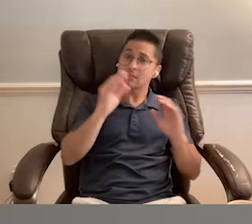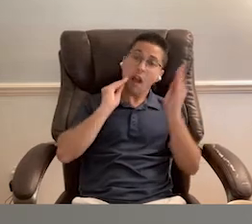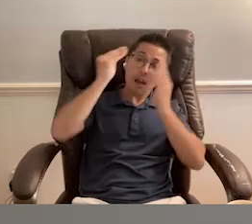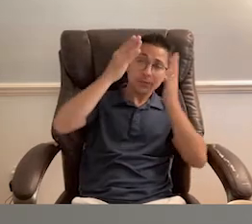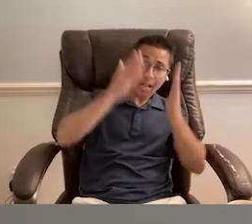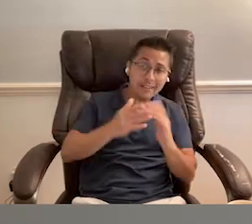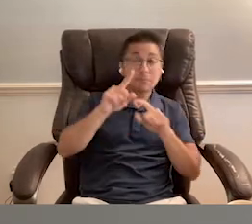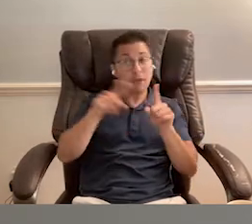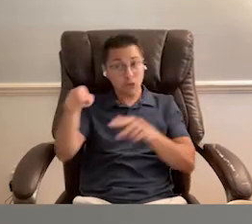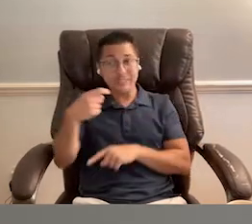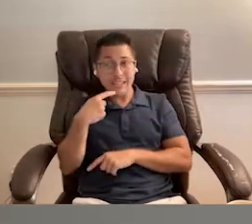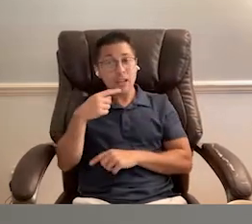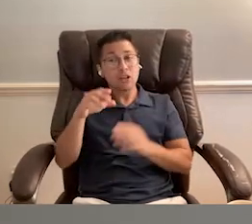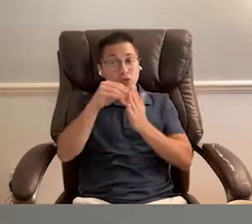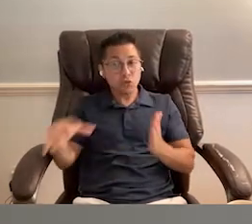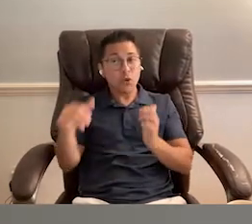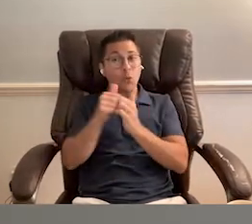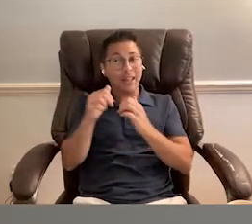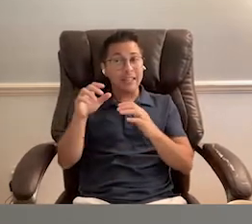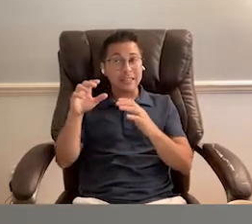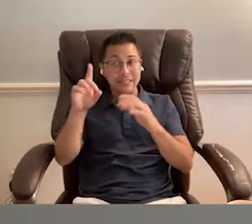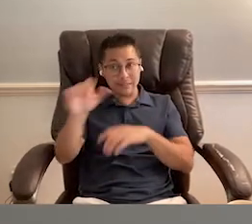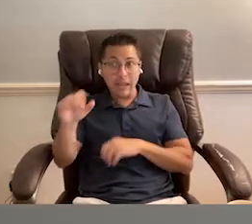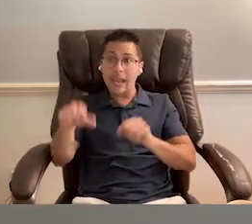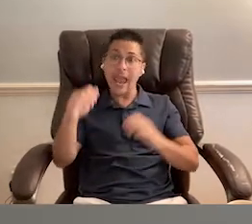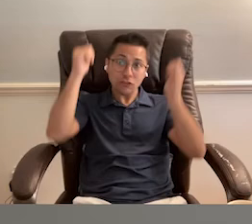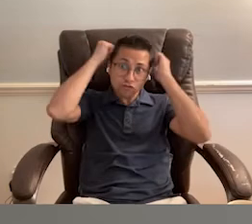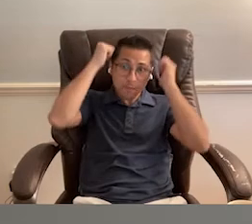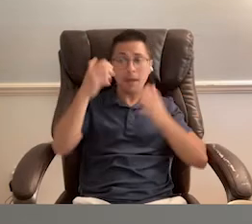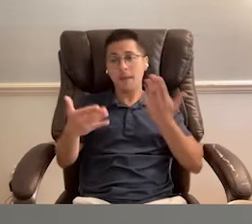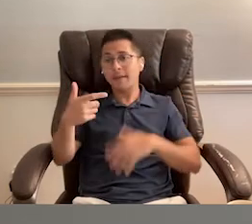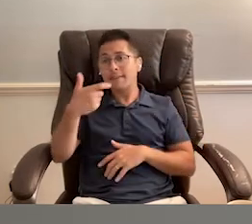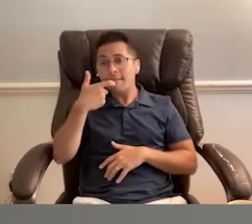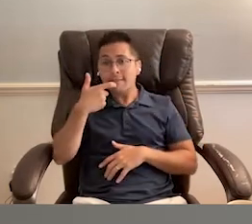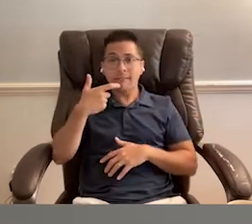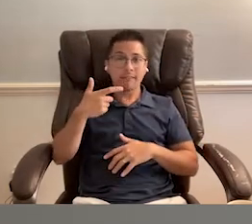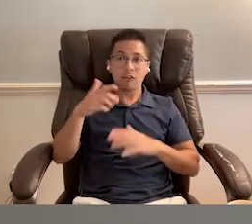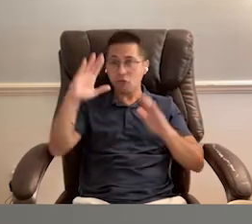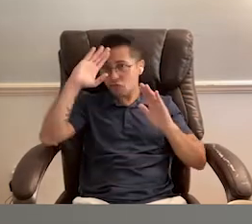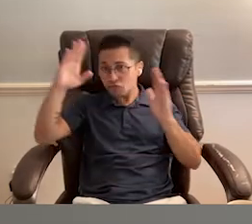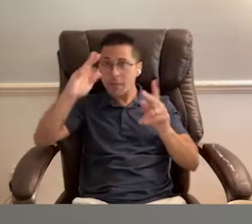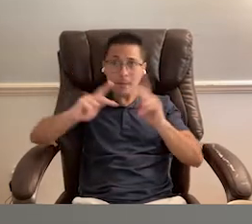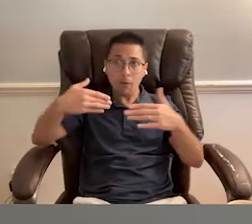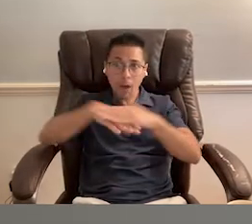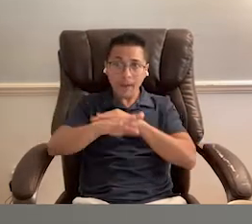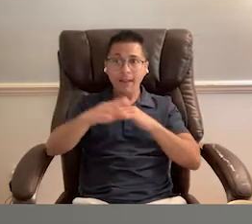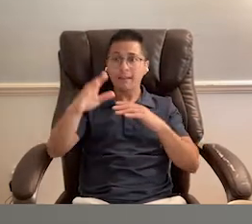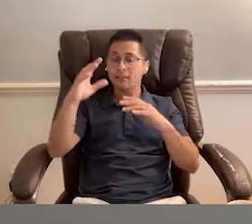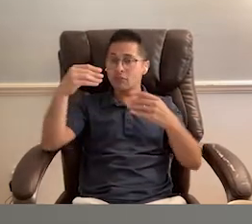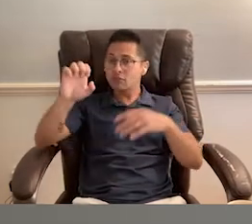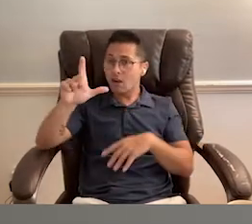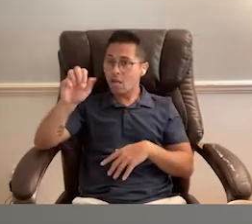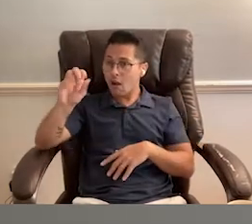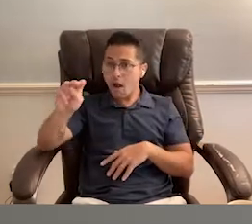like you said, a student with a disability might be able to shampoo the hair, might be the receptionist and greeting the people coming into the beauty salon, might